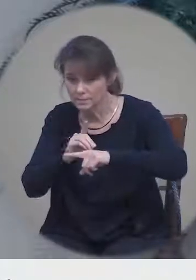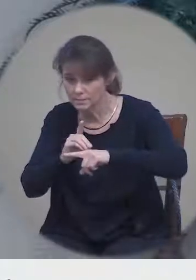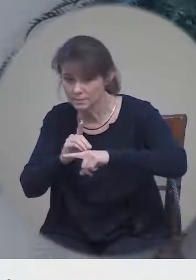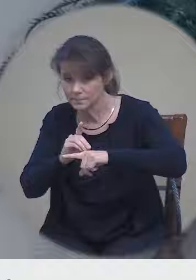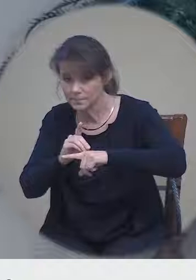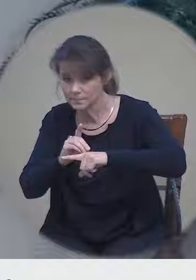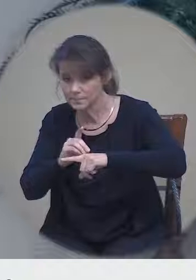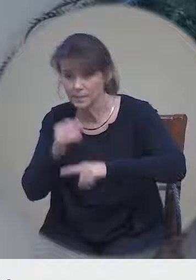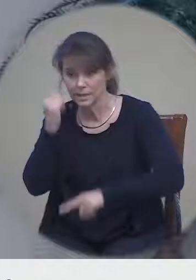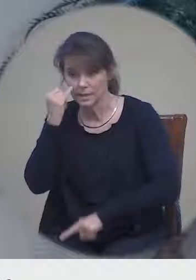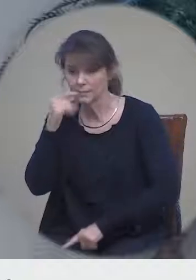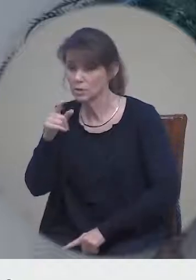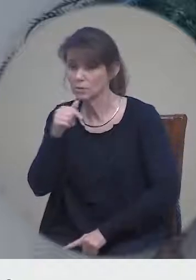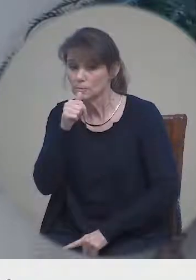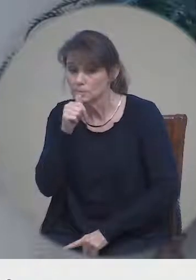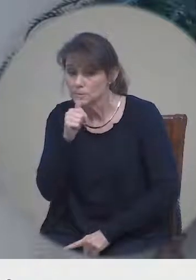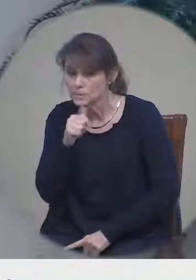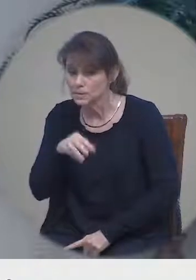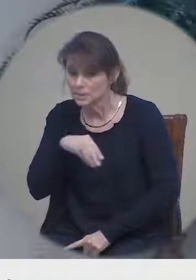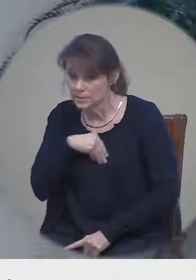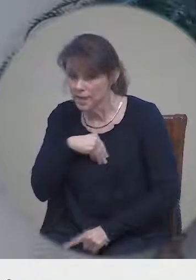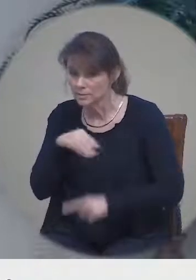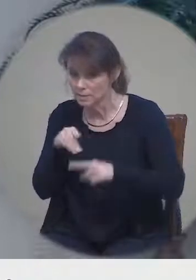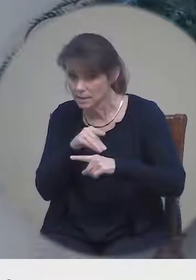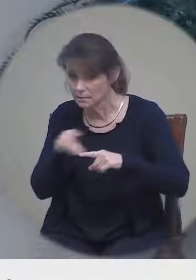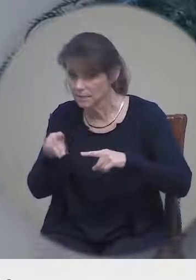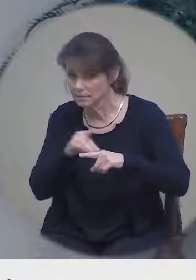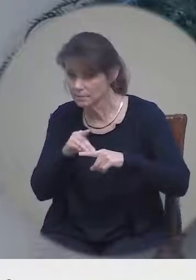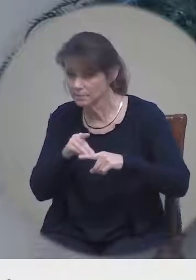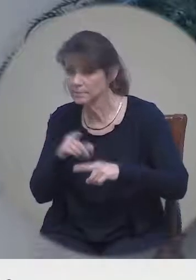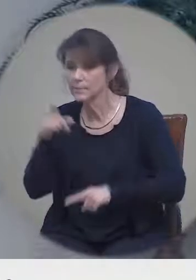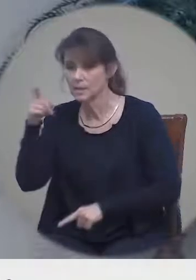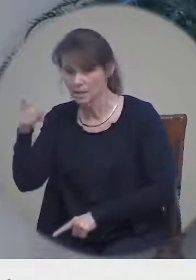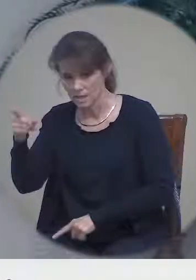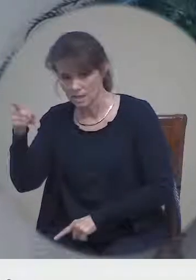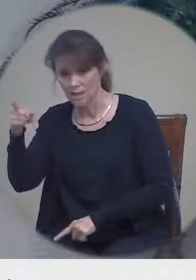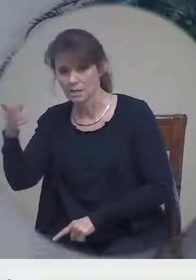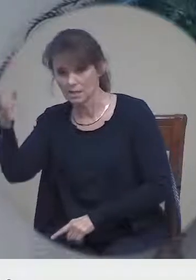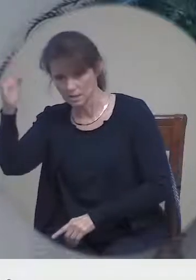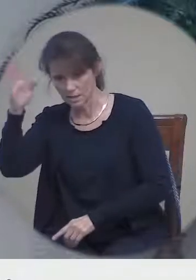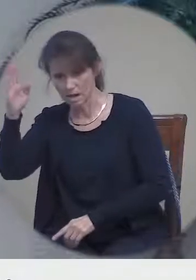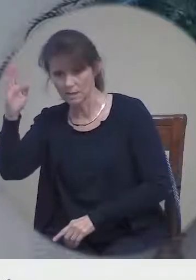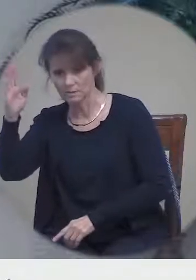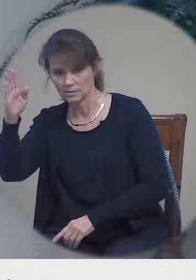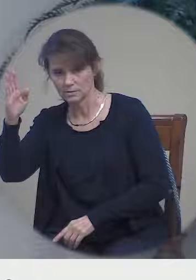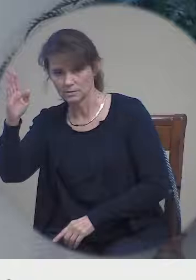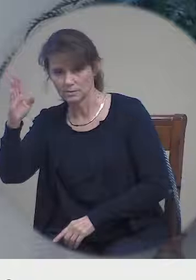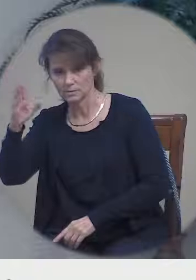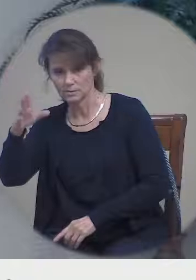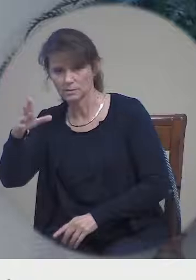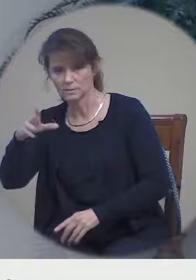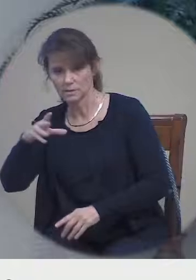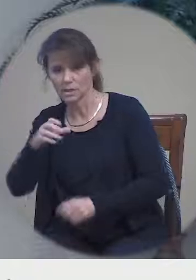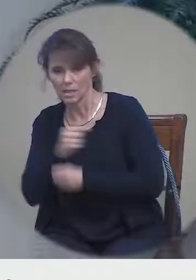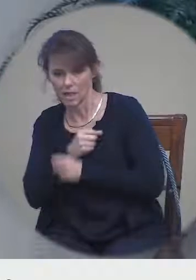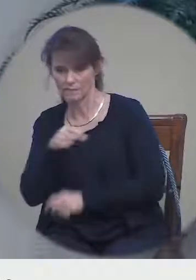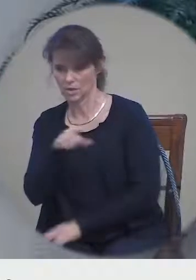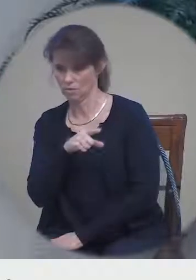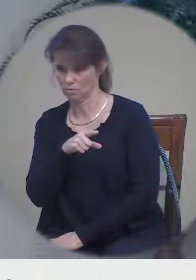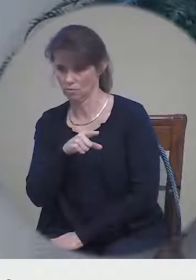chastisement, if you endure that, God deals with you as with sons. For what son is there whom a father does not